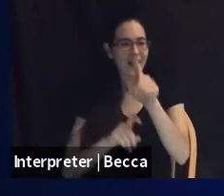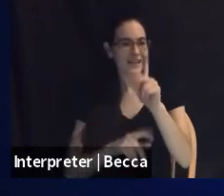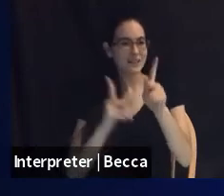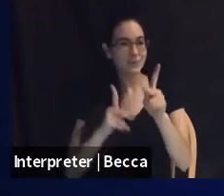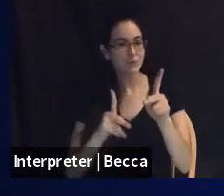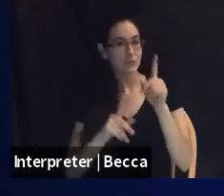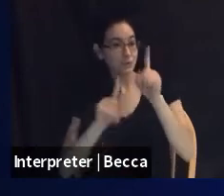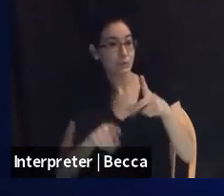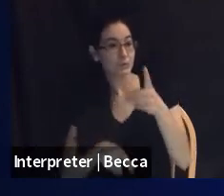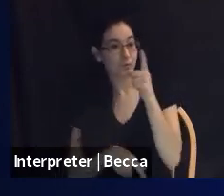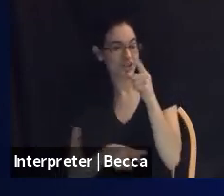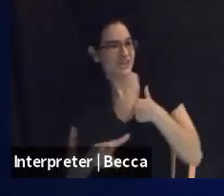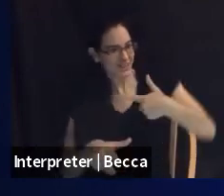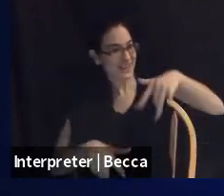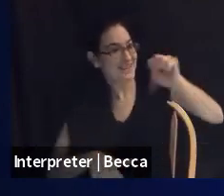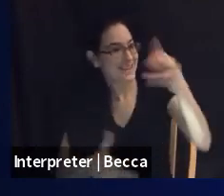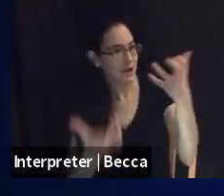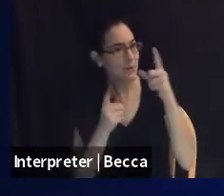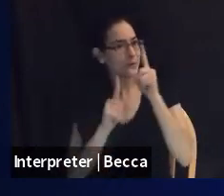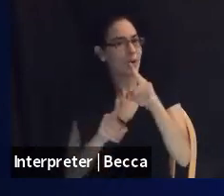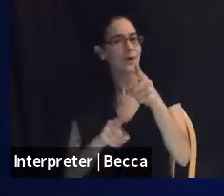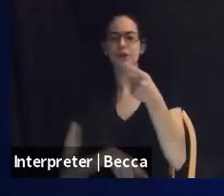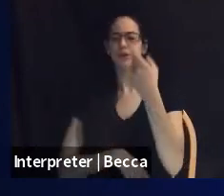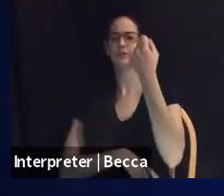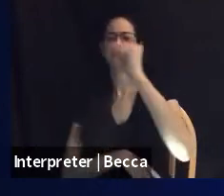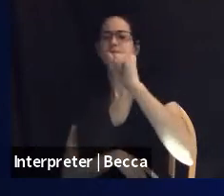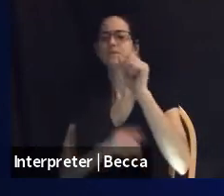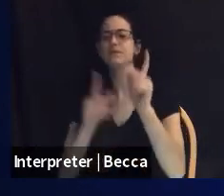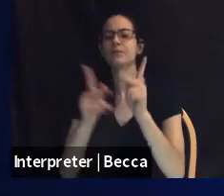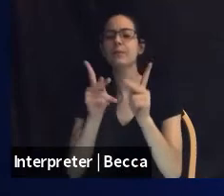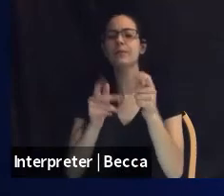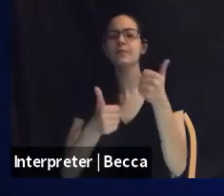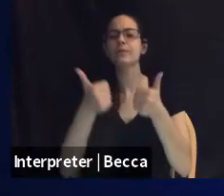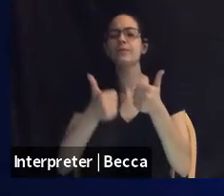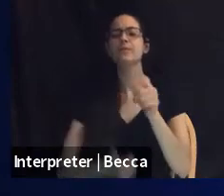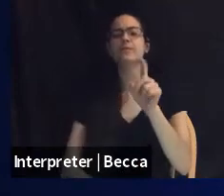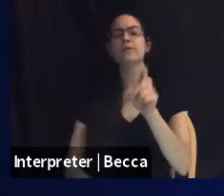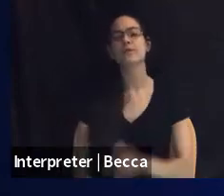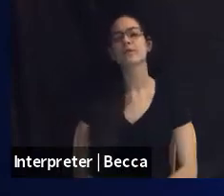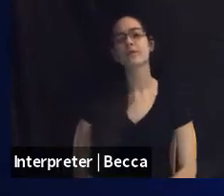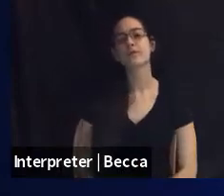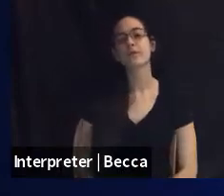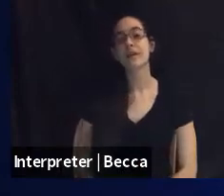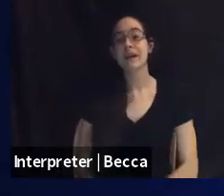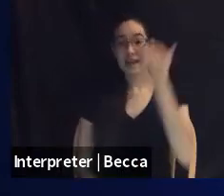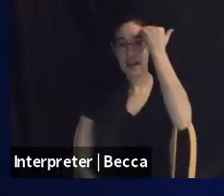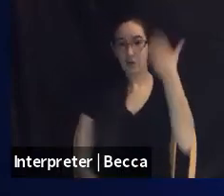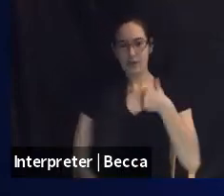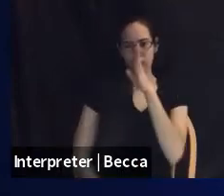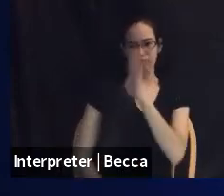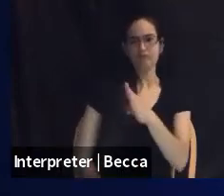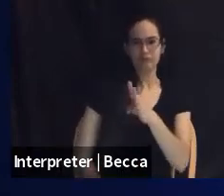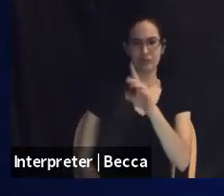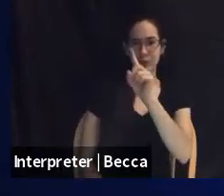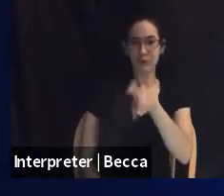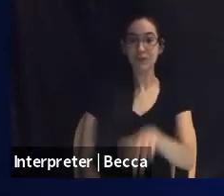with you? Or do you repel people by your very presence? And I know it's a pretty straightforward question,